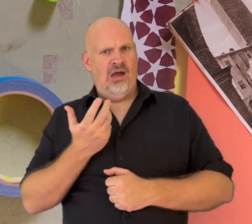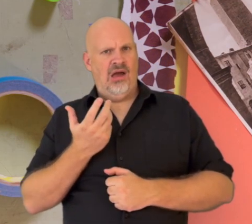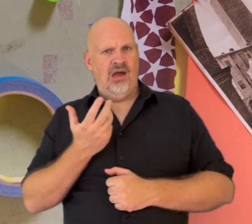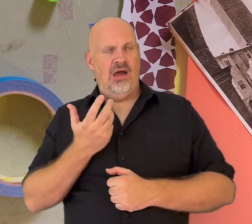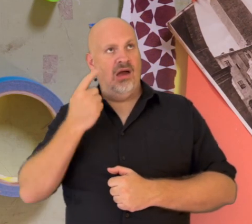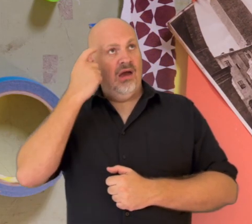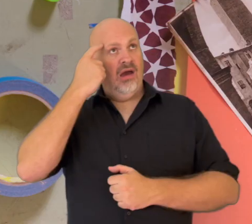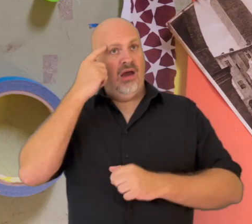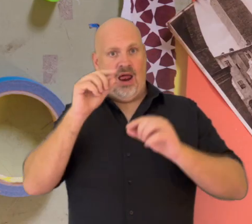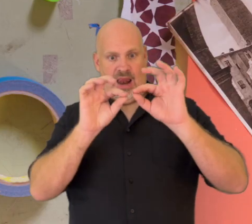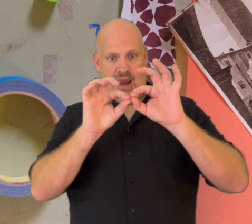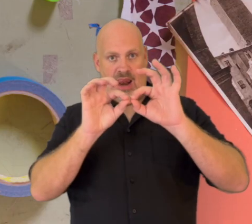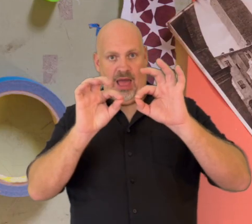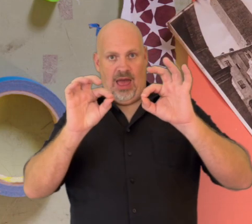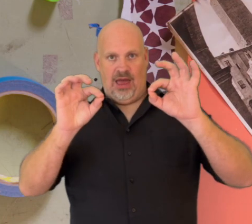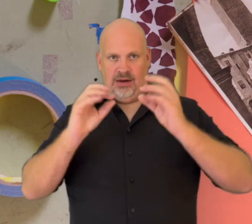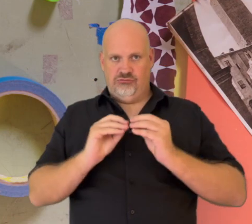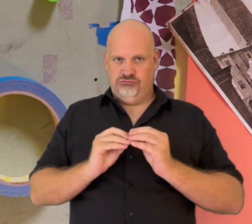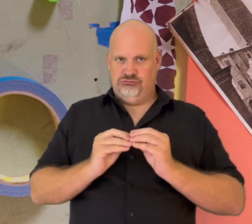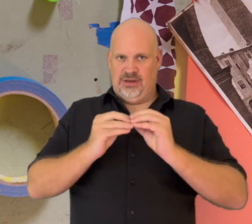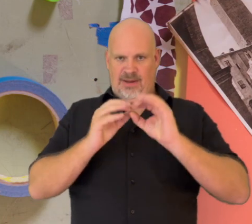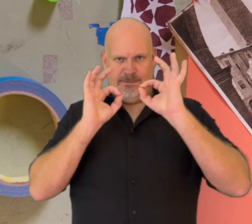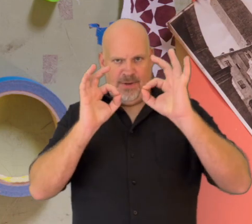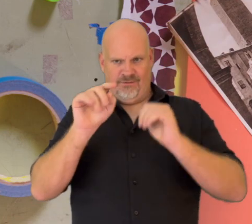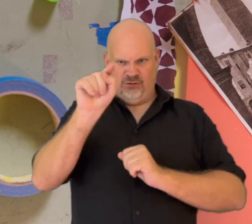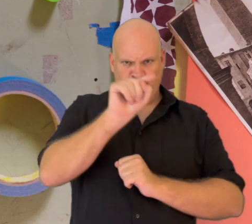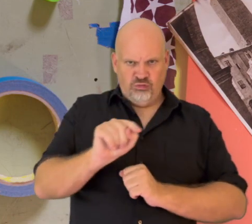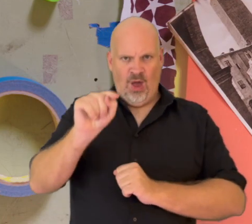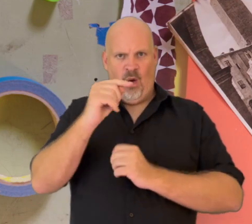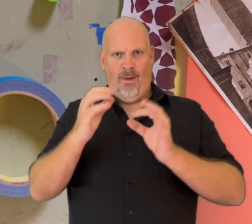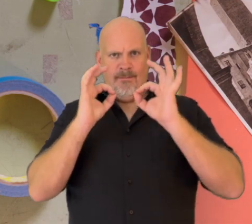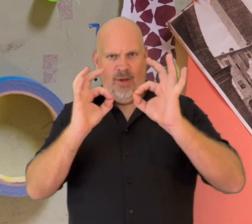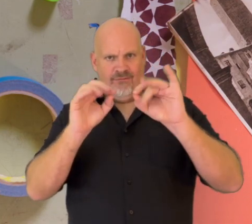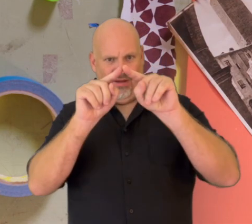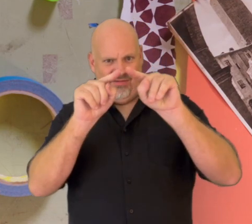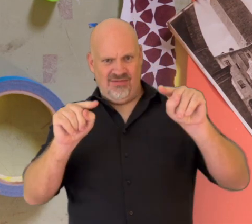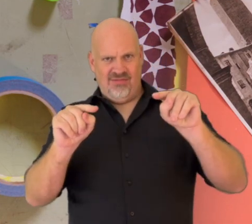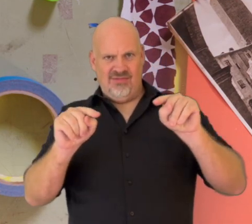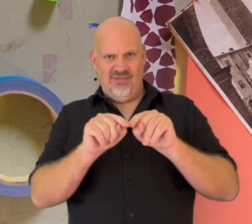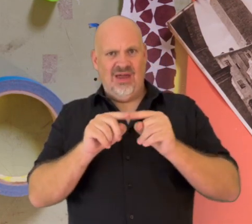imagination, like a perfect circle or a perfect triangle.